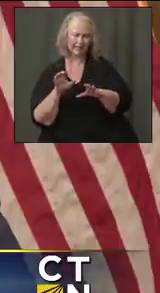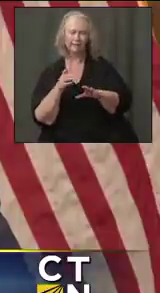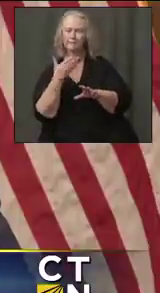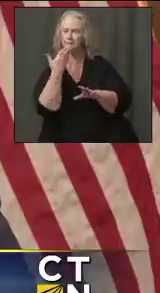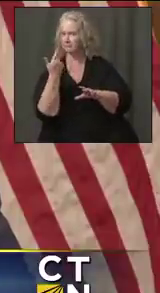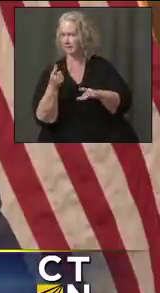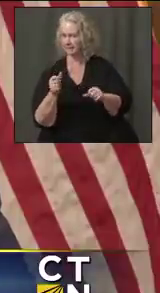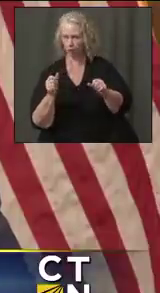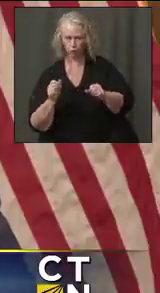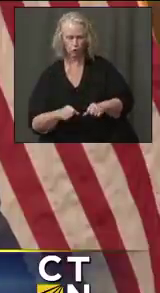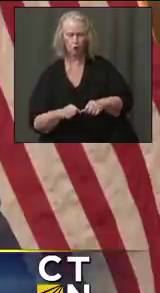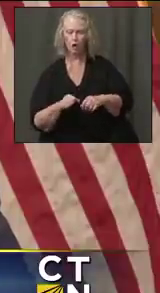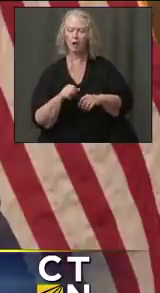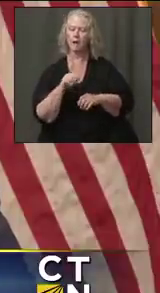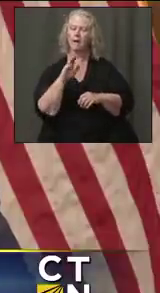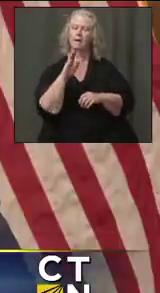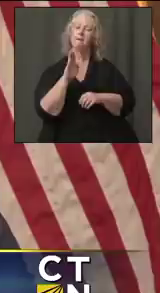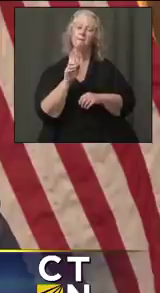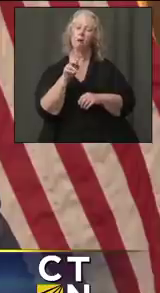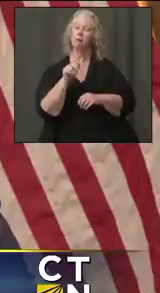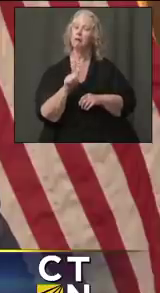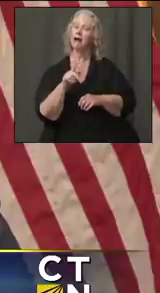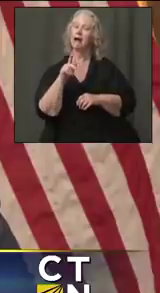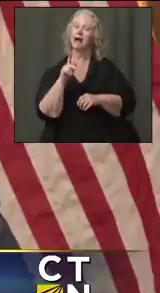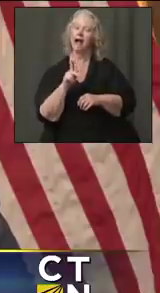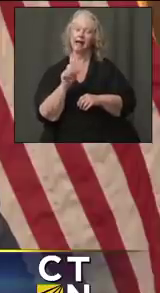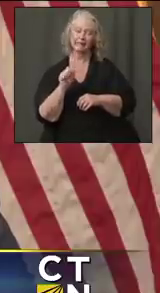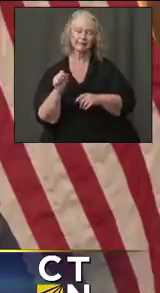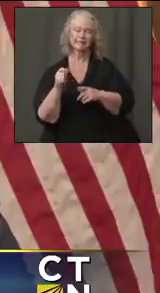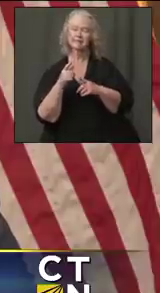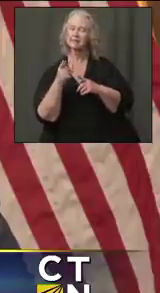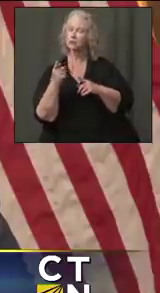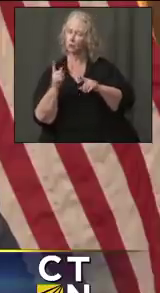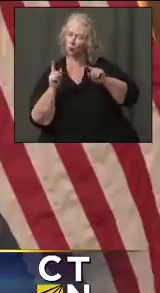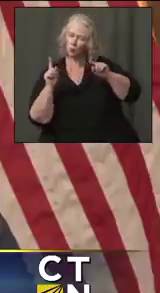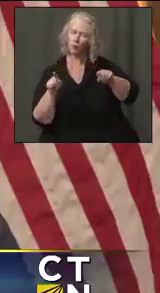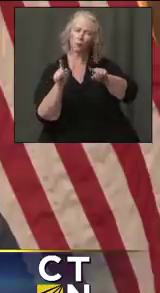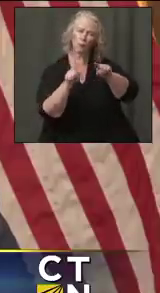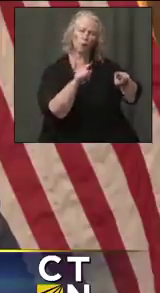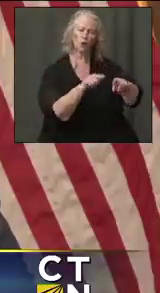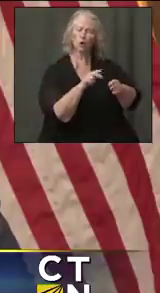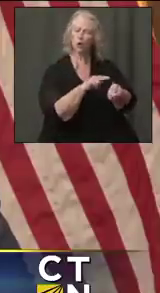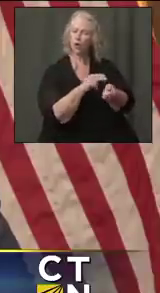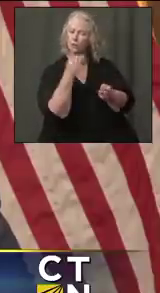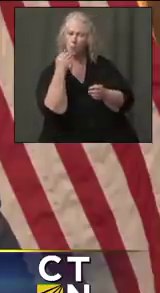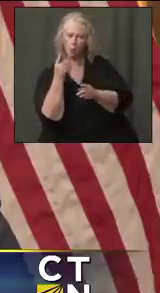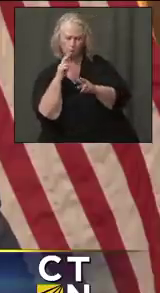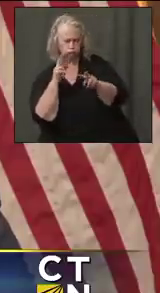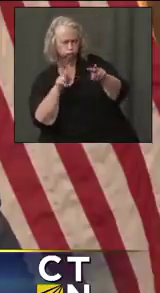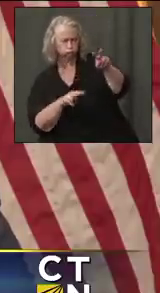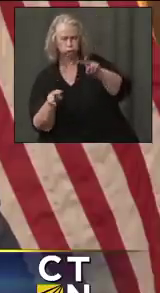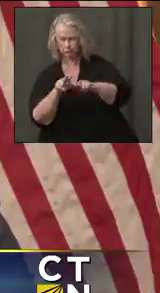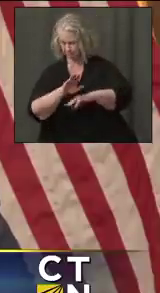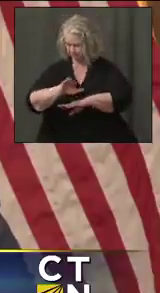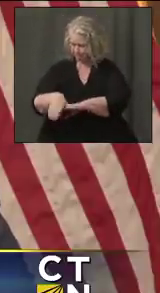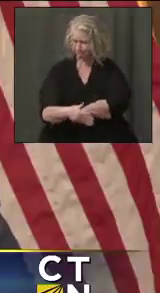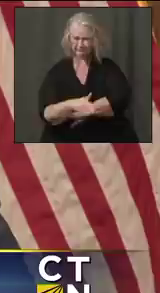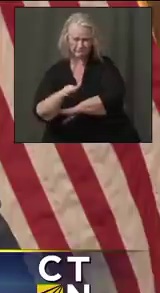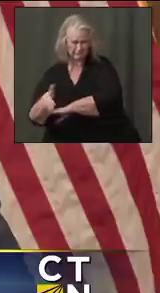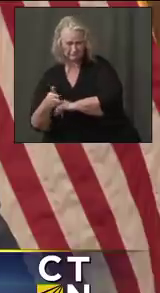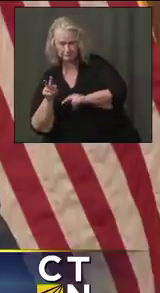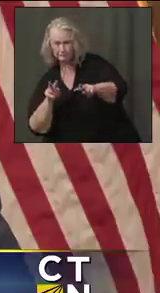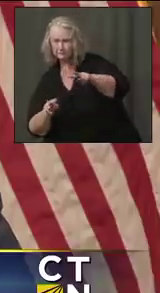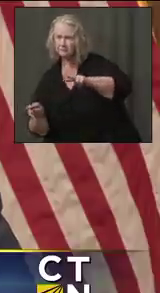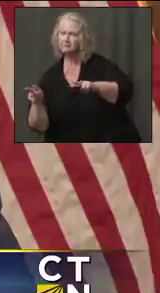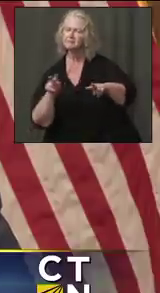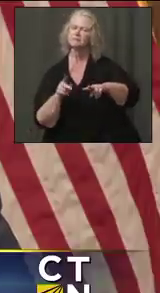be. Barbara Cass personally, as we know, went out to nursing homes to do inspections in the middle of the night, and she's